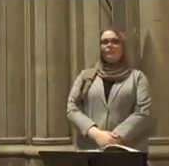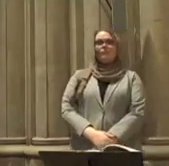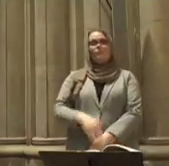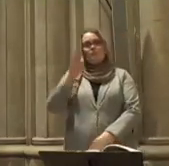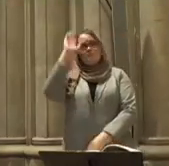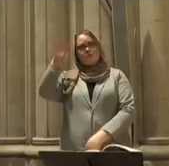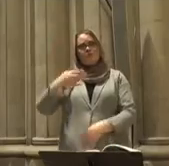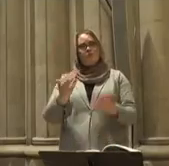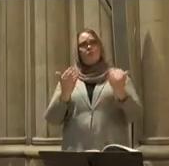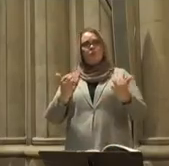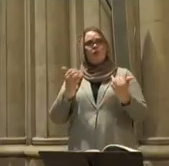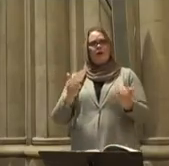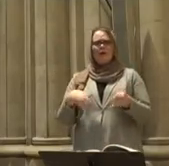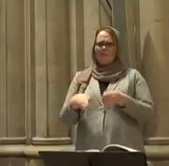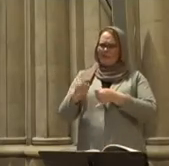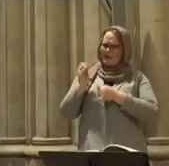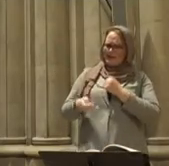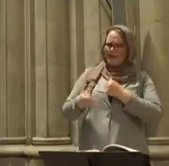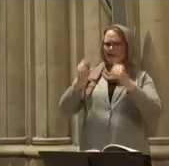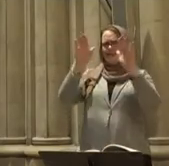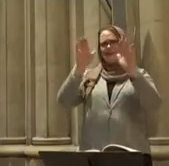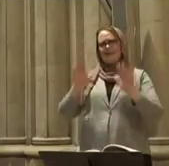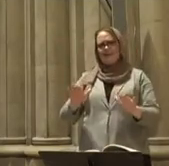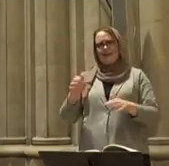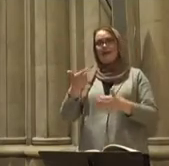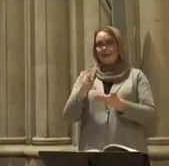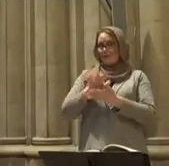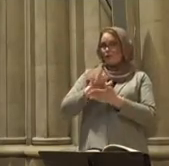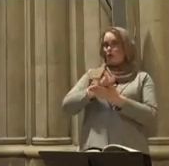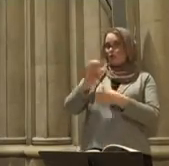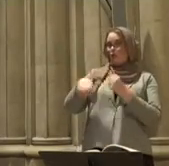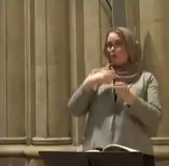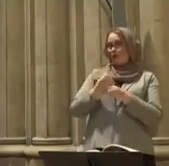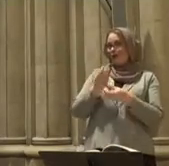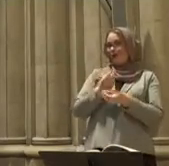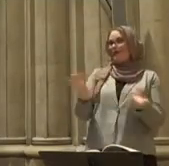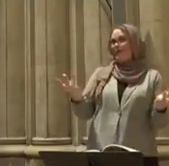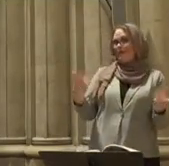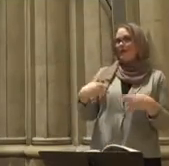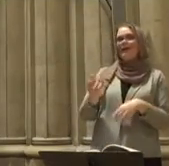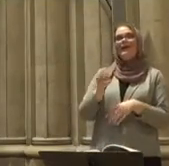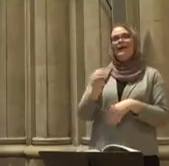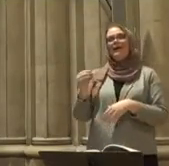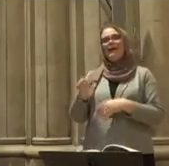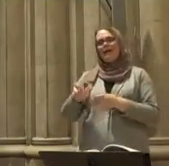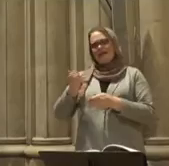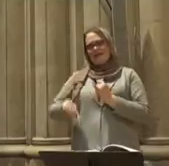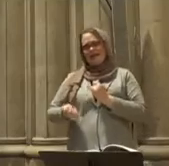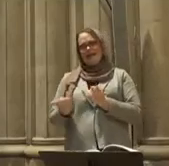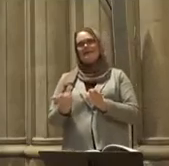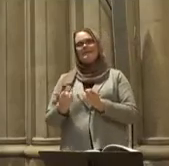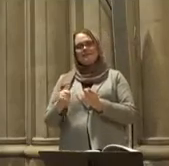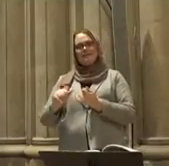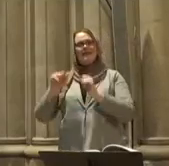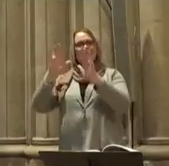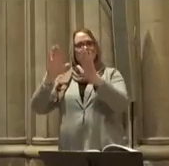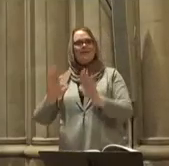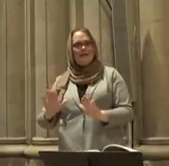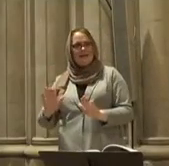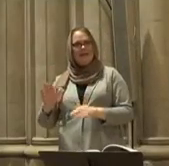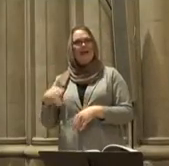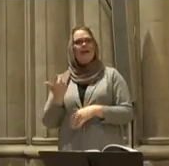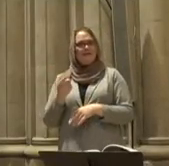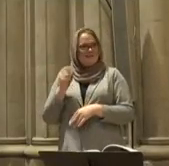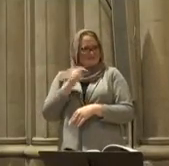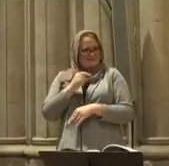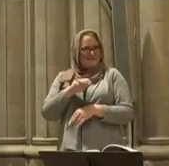Today is the last Sunday of the academic year and the last Sunday for this group of acolytes that we have had all year